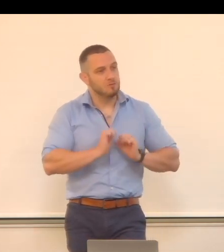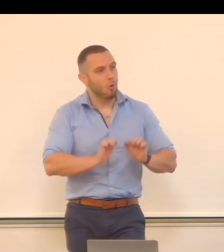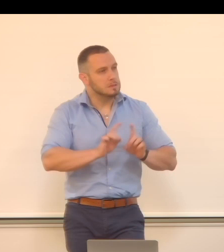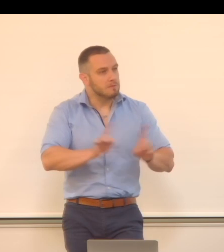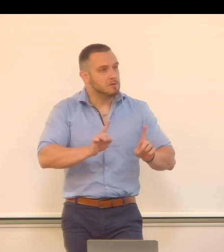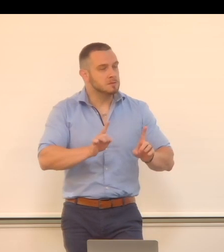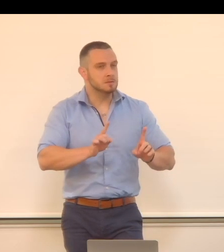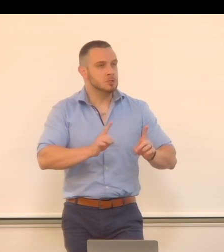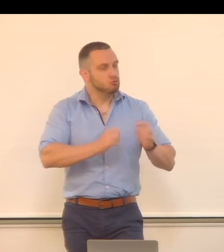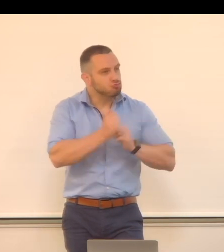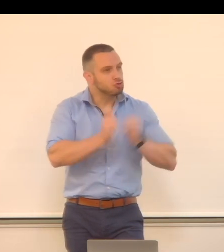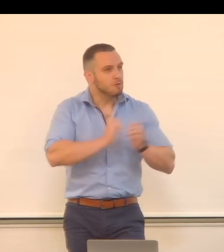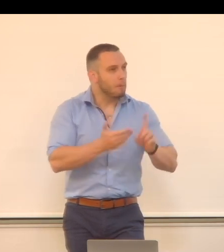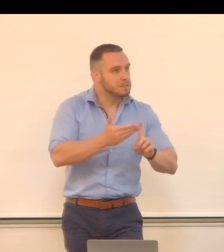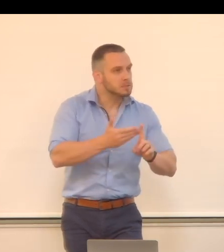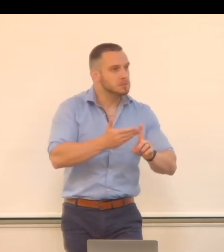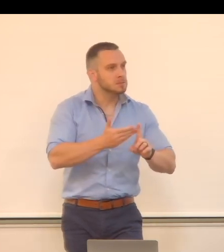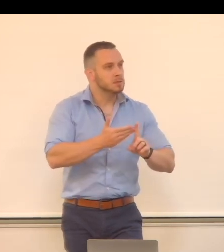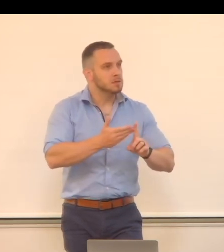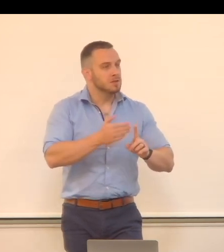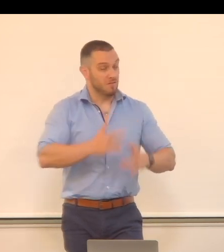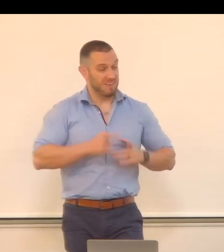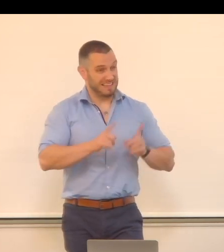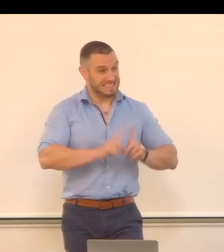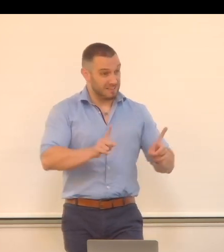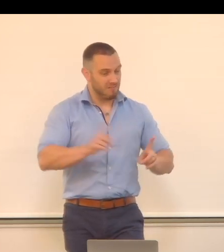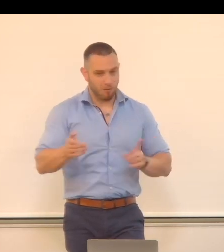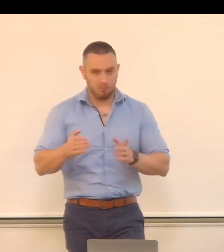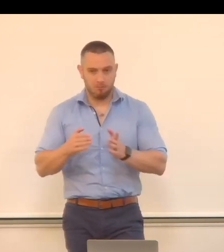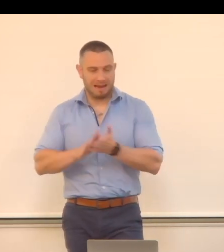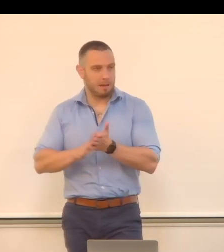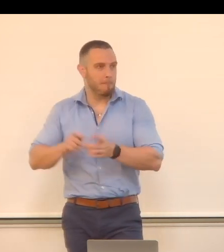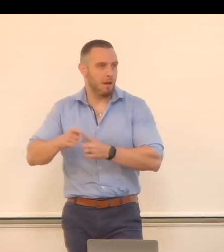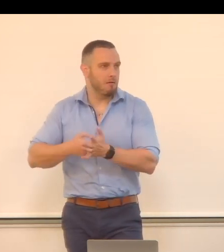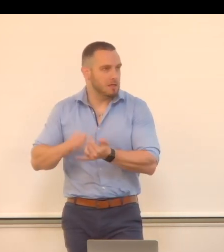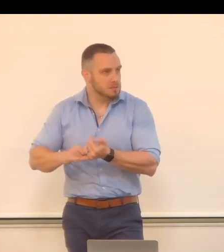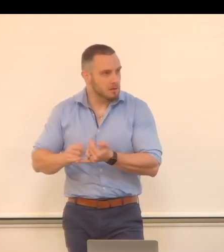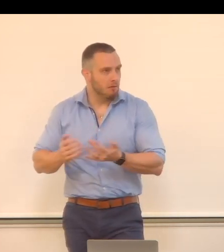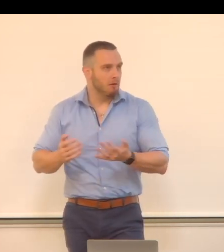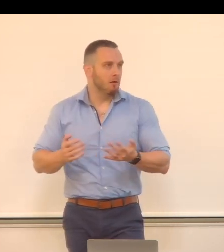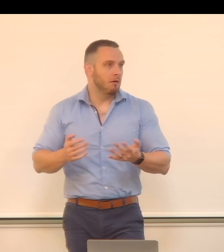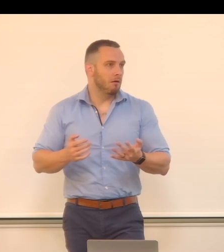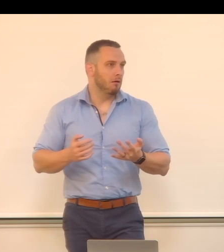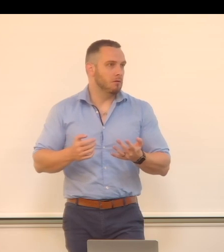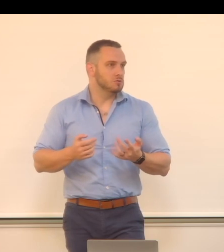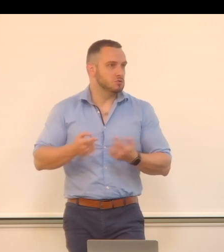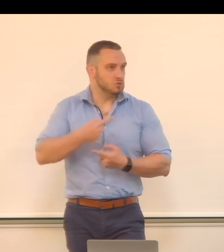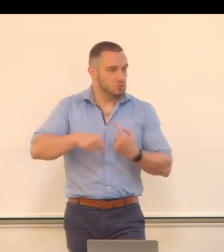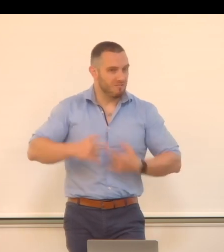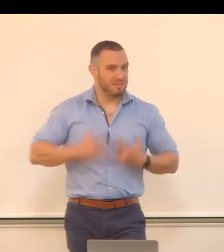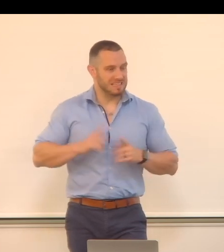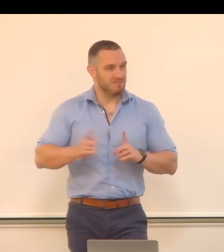kind of the structure of the mission that is markedly different to MDRS, for example? Or are we learning from